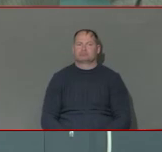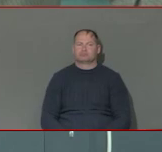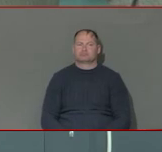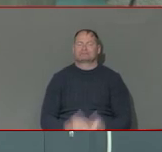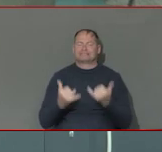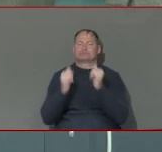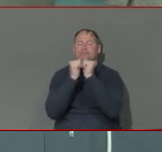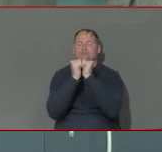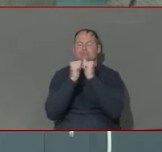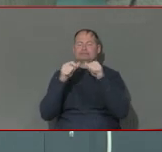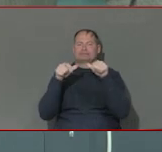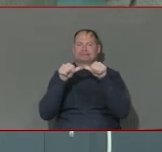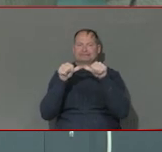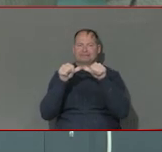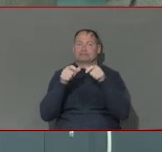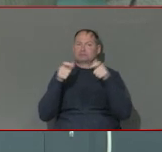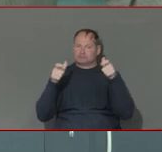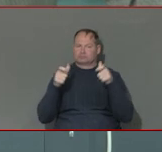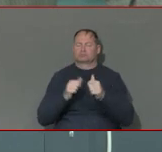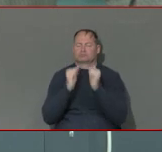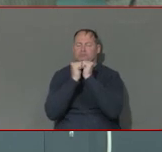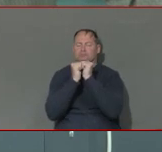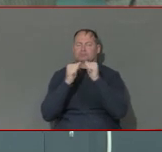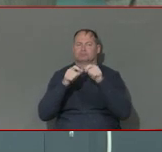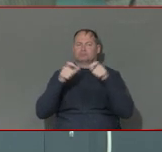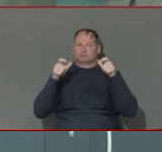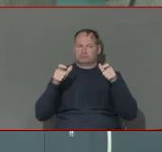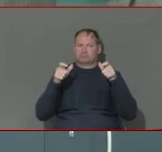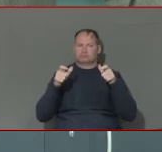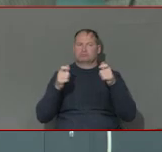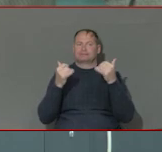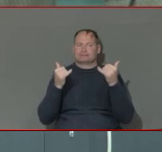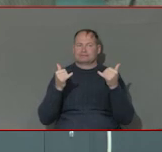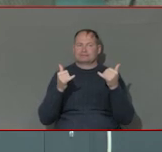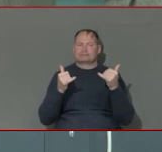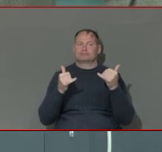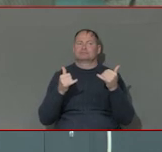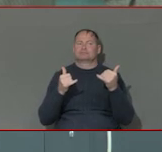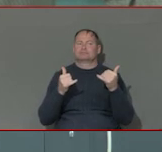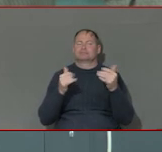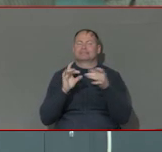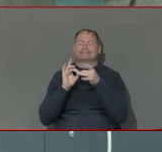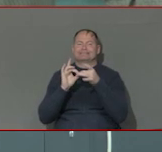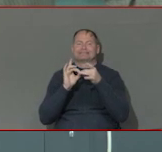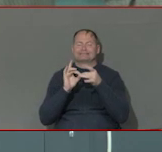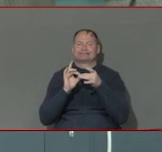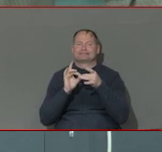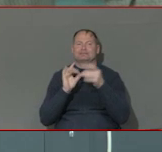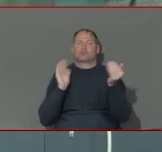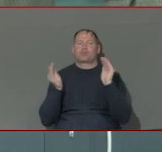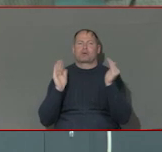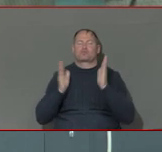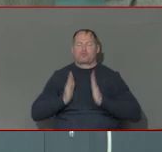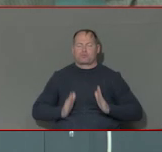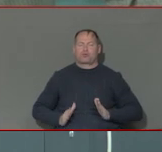large brain, it is important to include relative to what? To body size, because there are